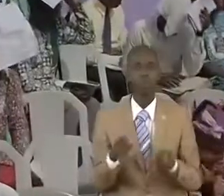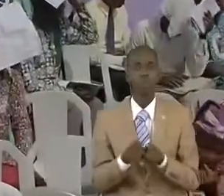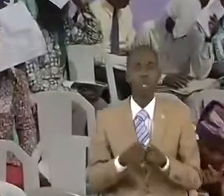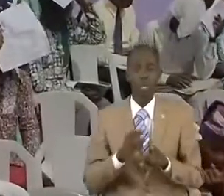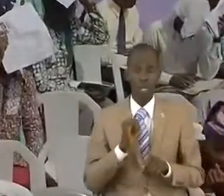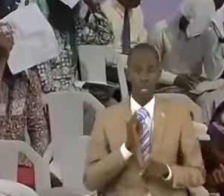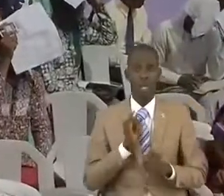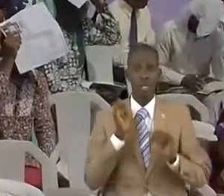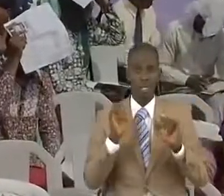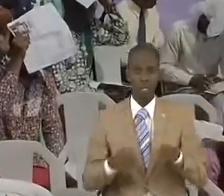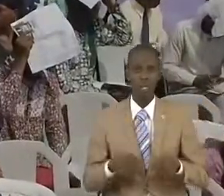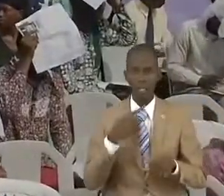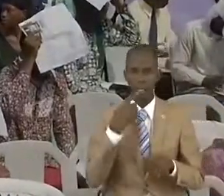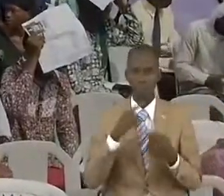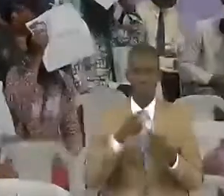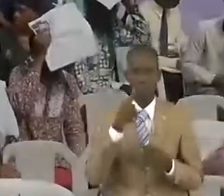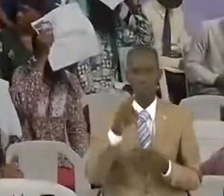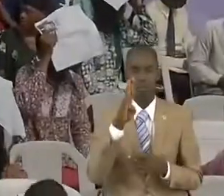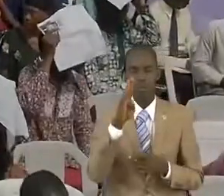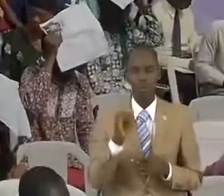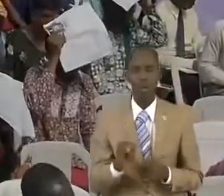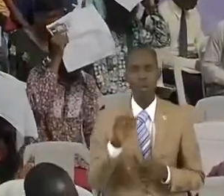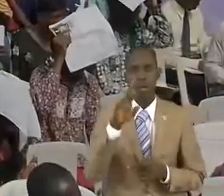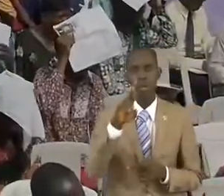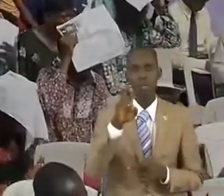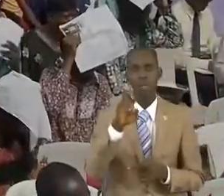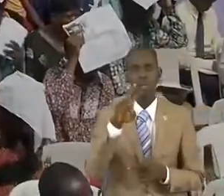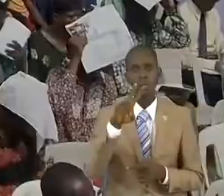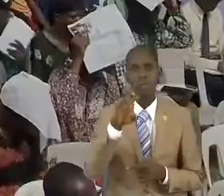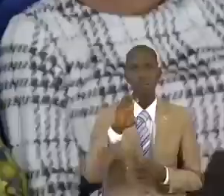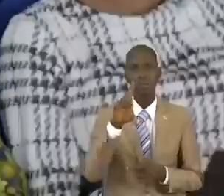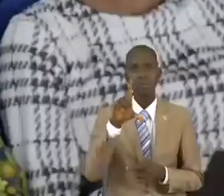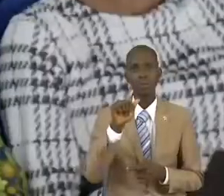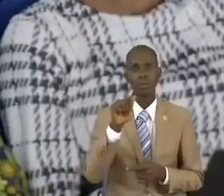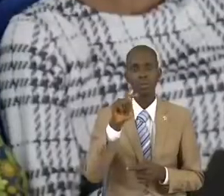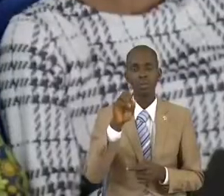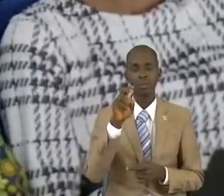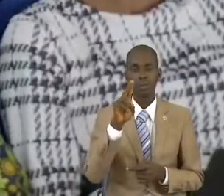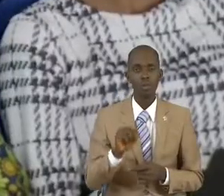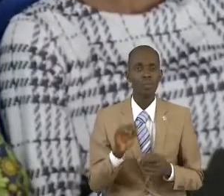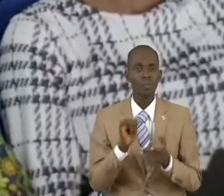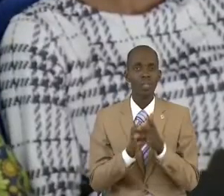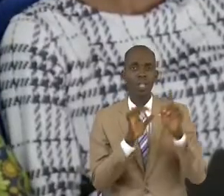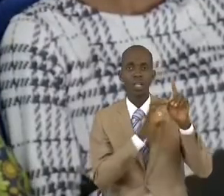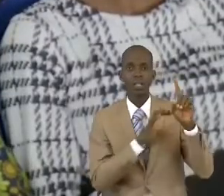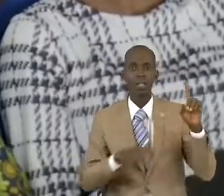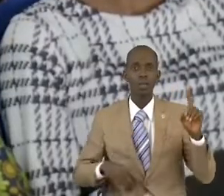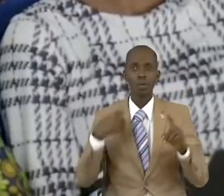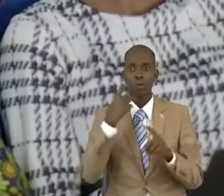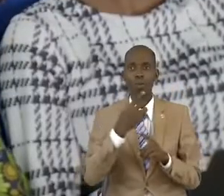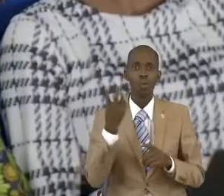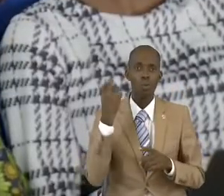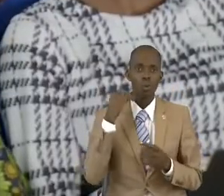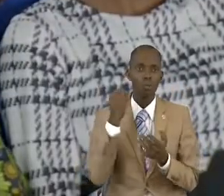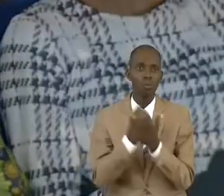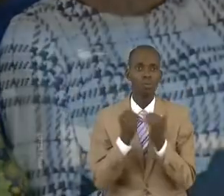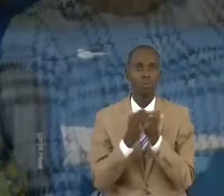by revelation that Christ, who was crucified, who died,